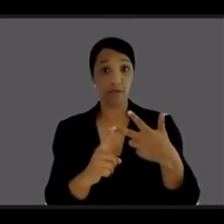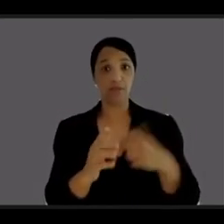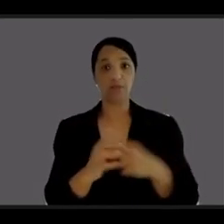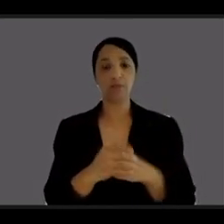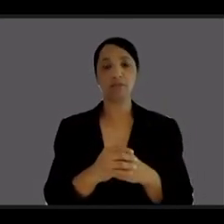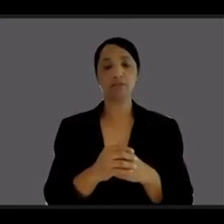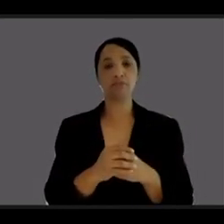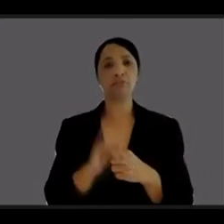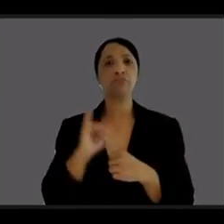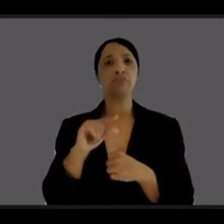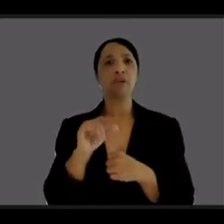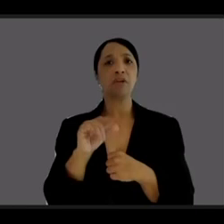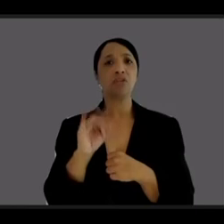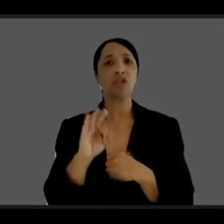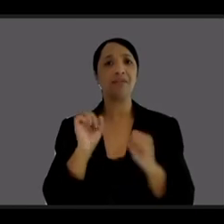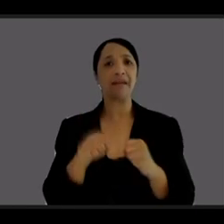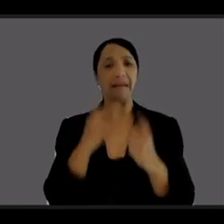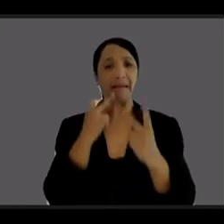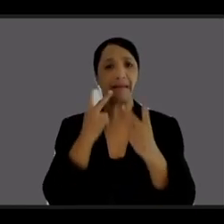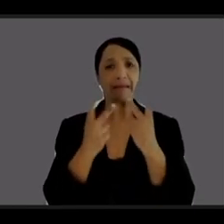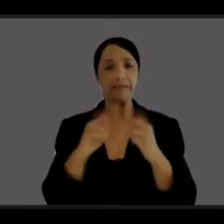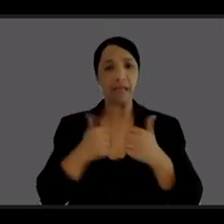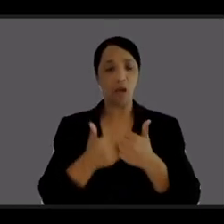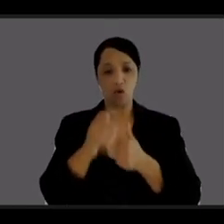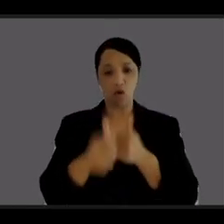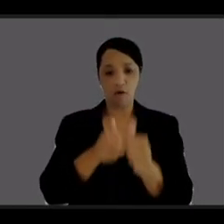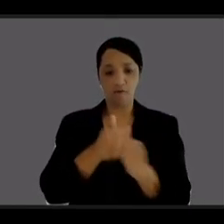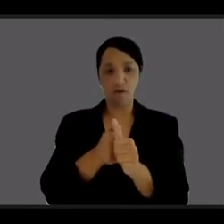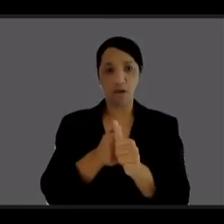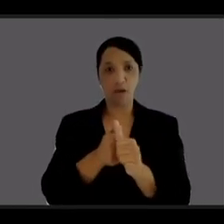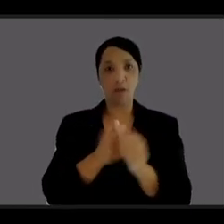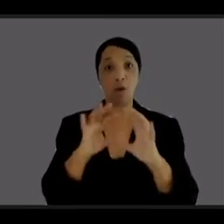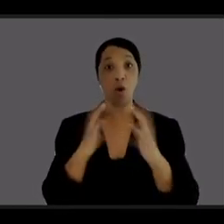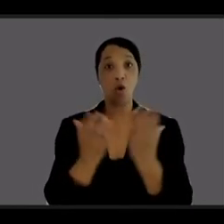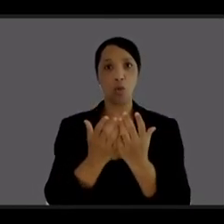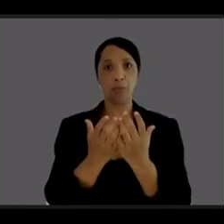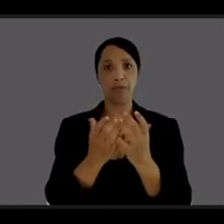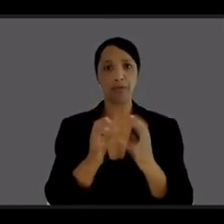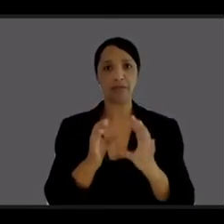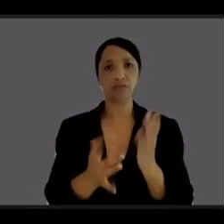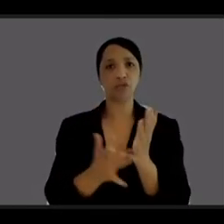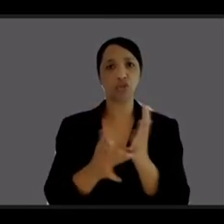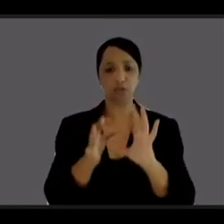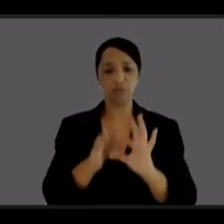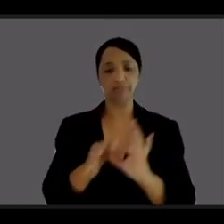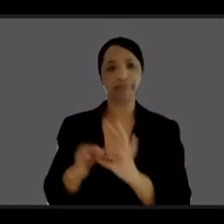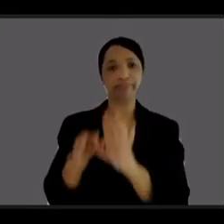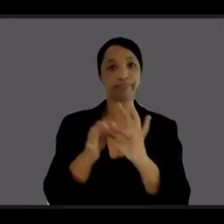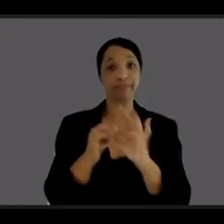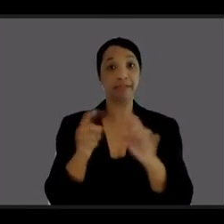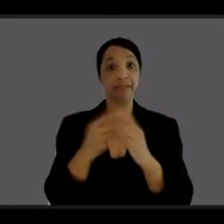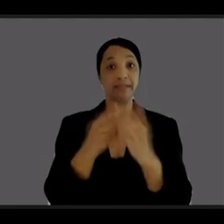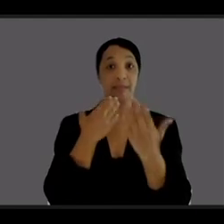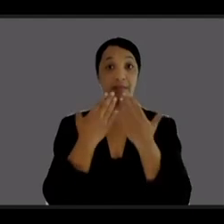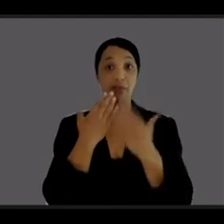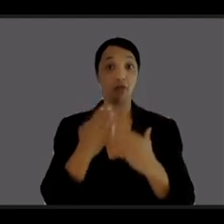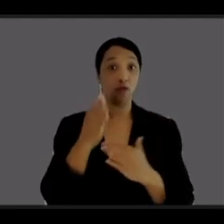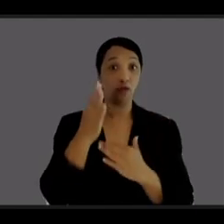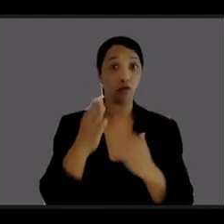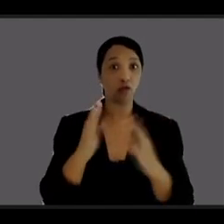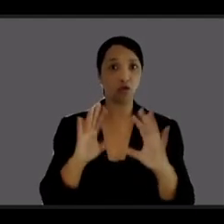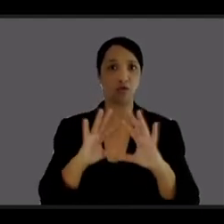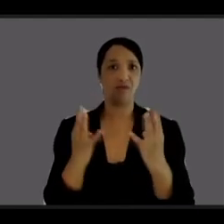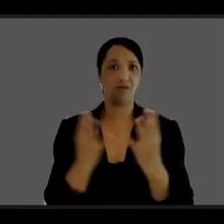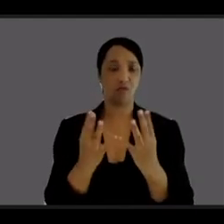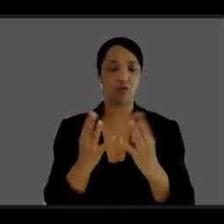of and the follow-up to the Global Digital Compact and Summit of the Future? This forum is aimed